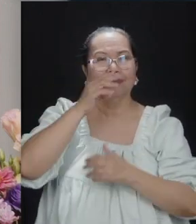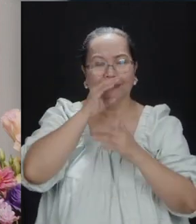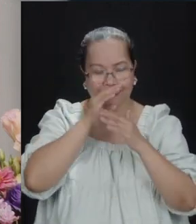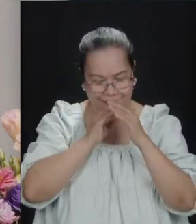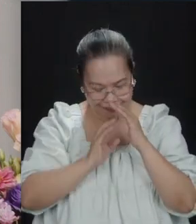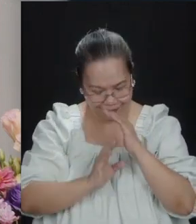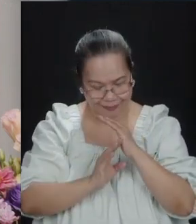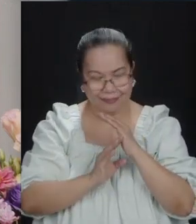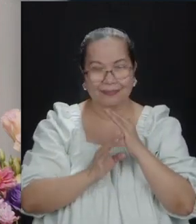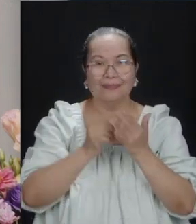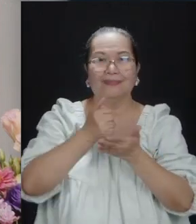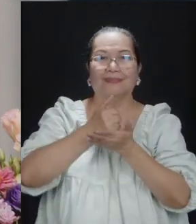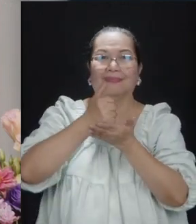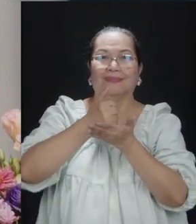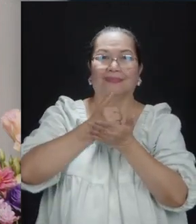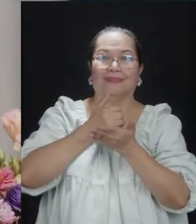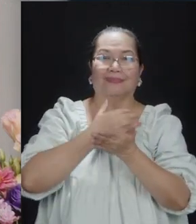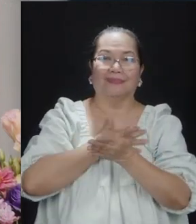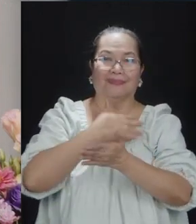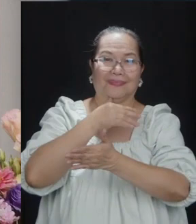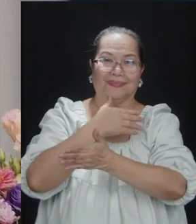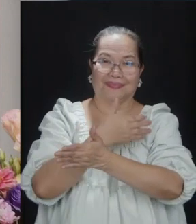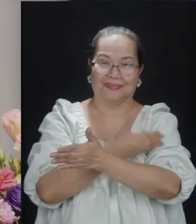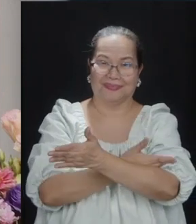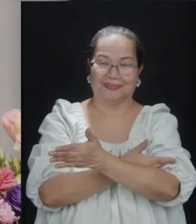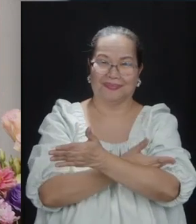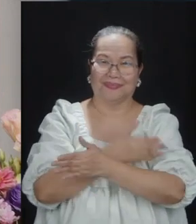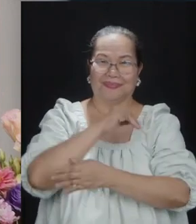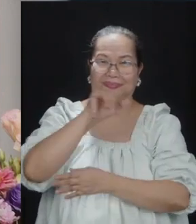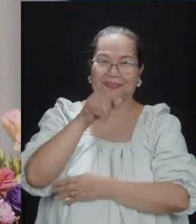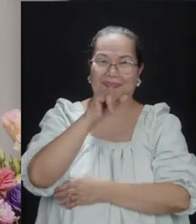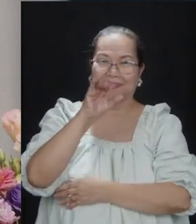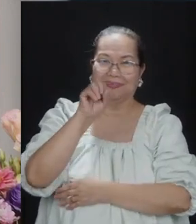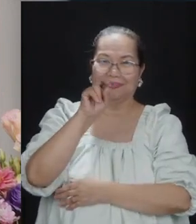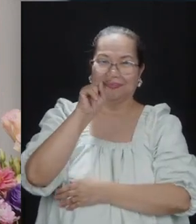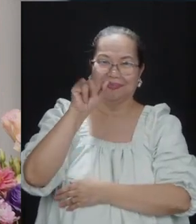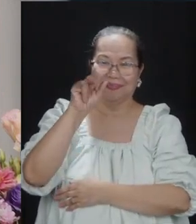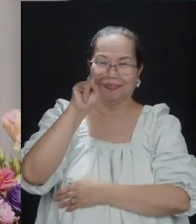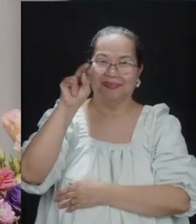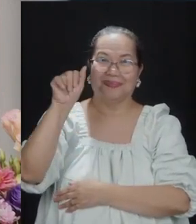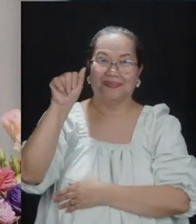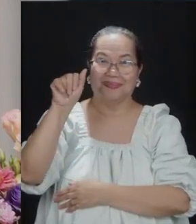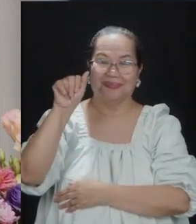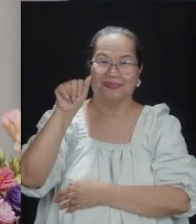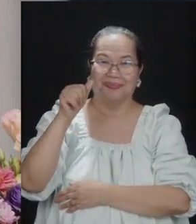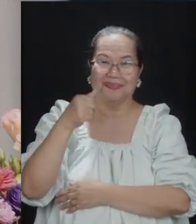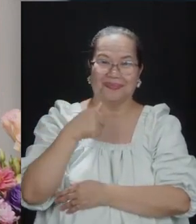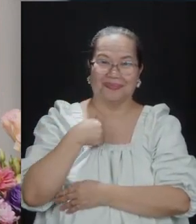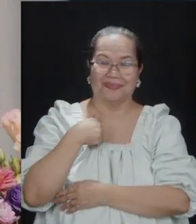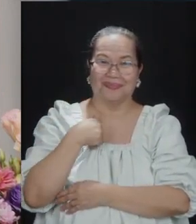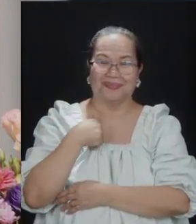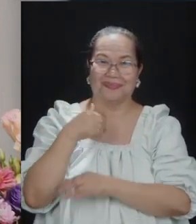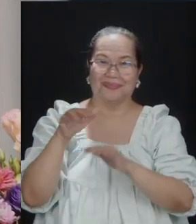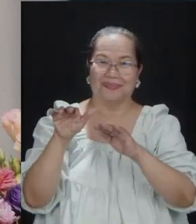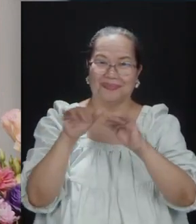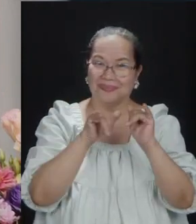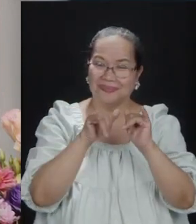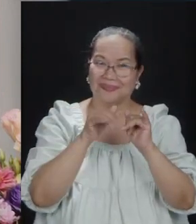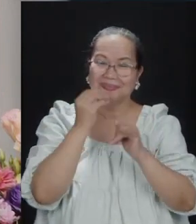lament helped me. My daughter, Joanna, she's somewhere here, left home 12 years